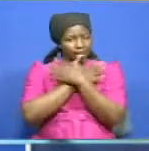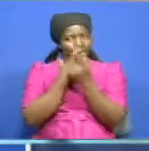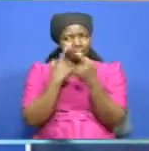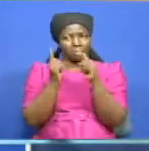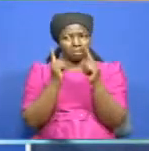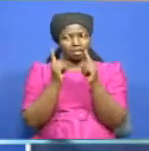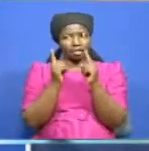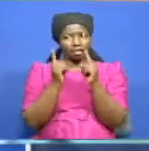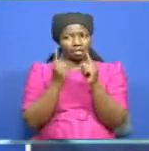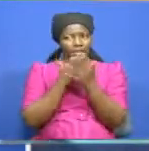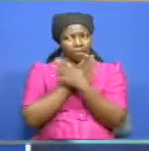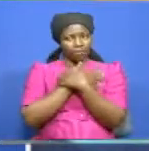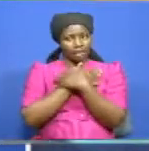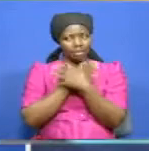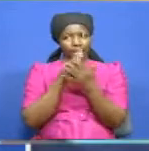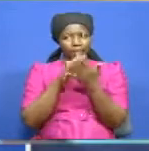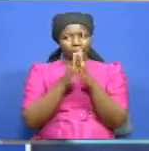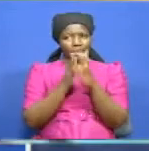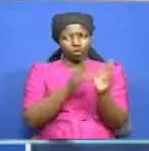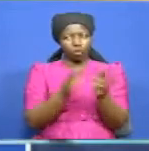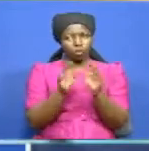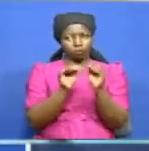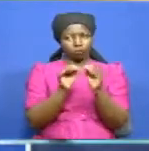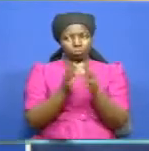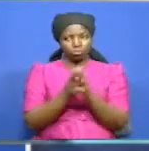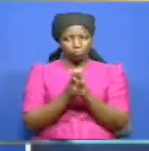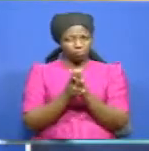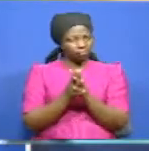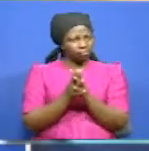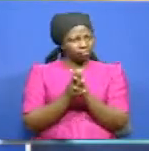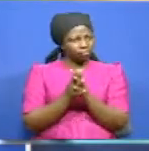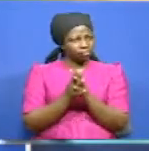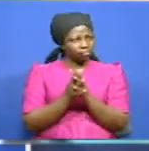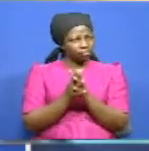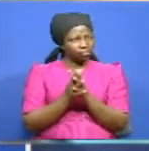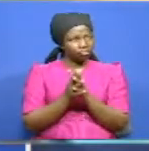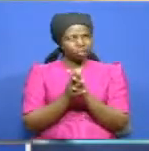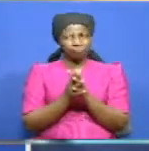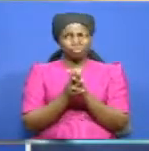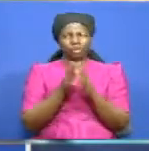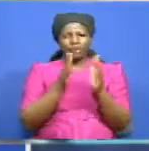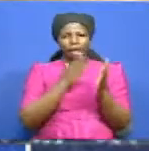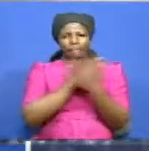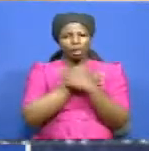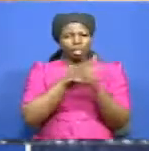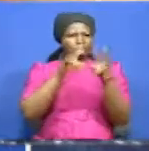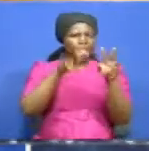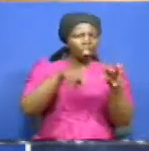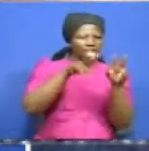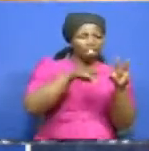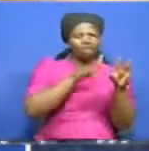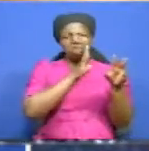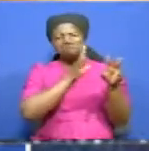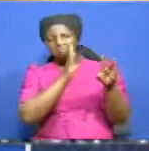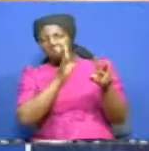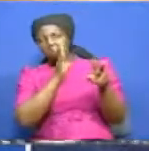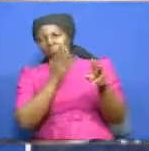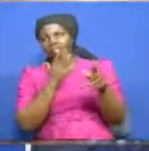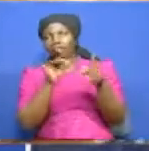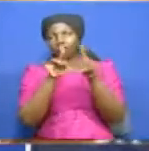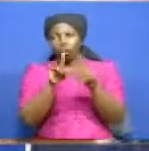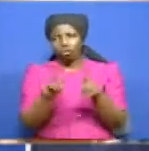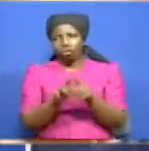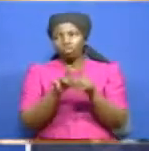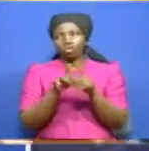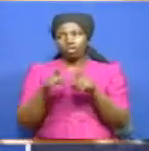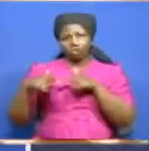hanichekeki kawaida, kila mtu yani wanitenga-tenga hivi. Nikipita njiani watu wananiangalia, wananisema. She was also jilted by her